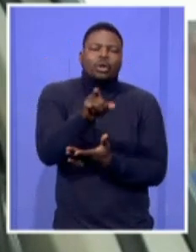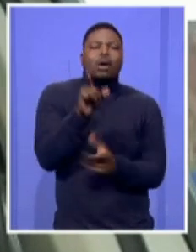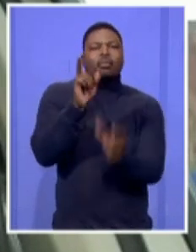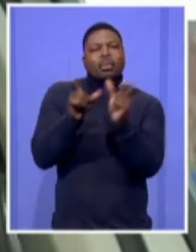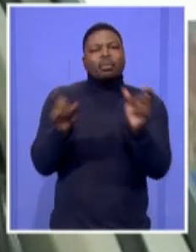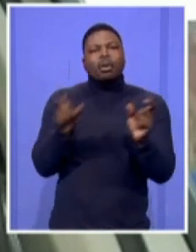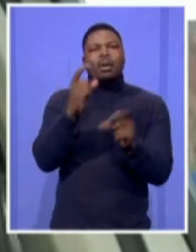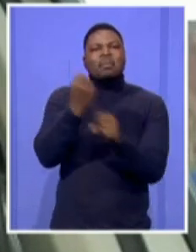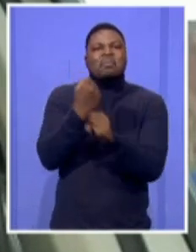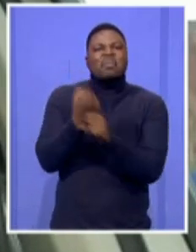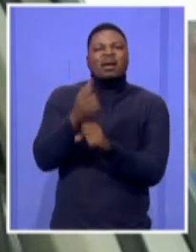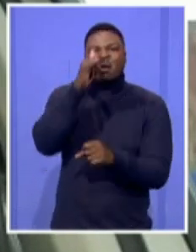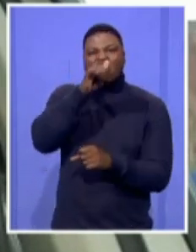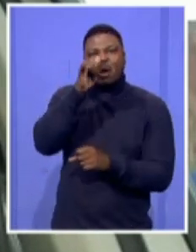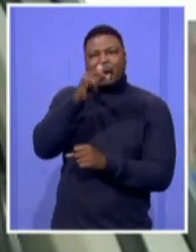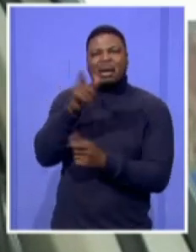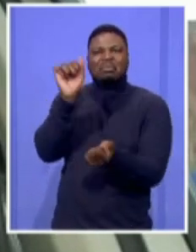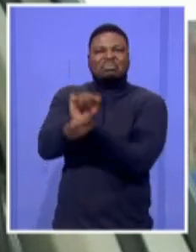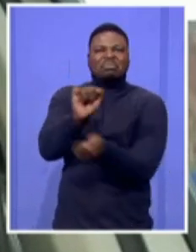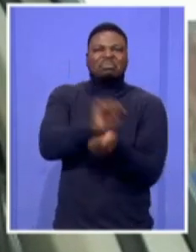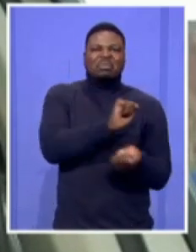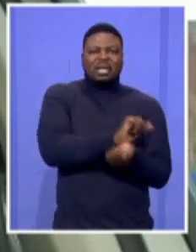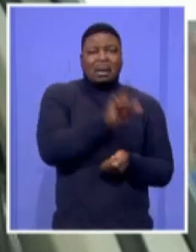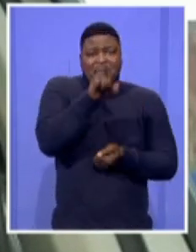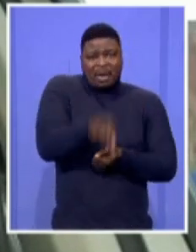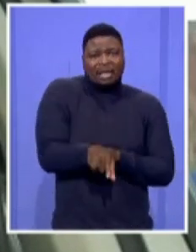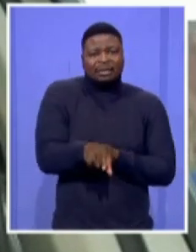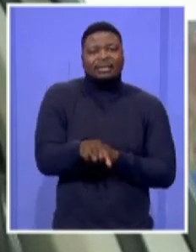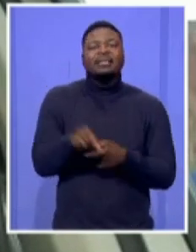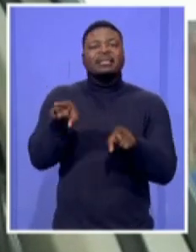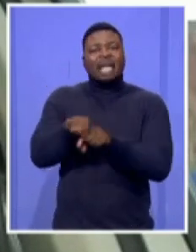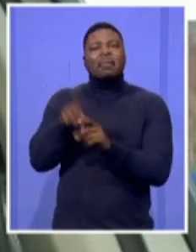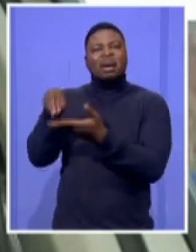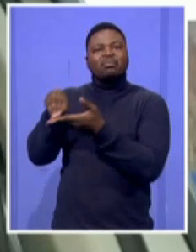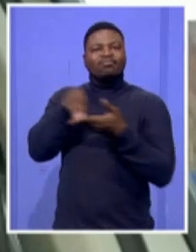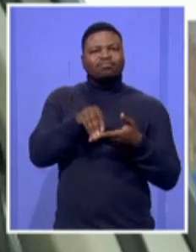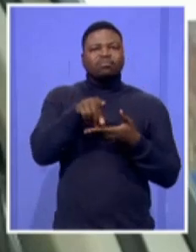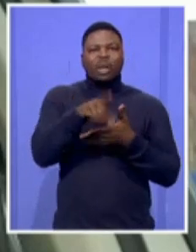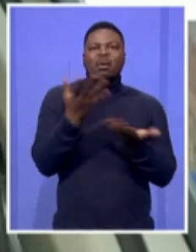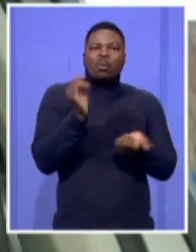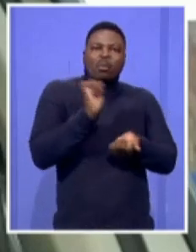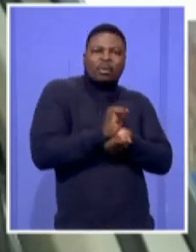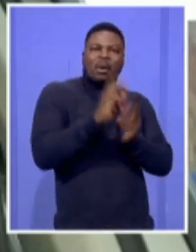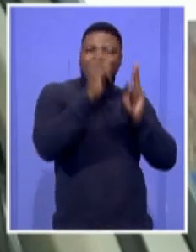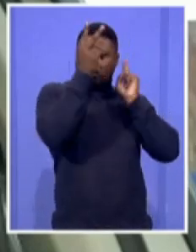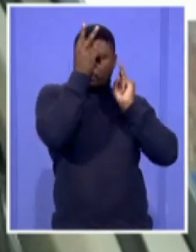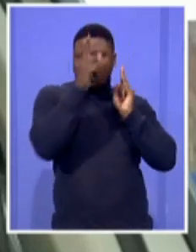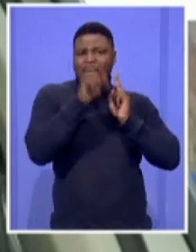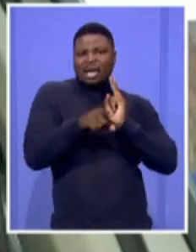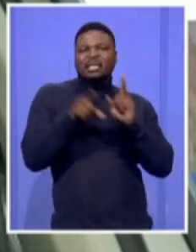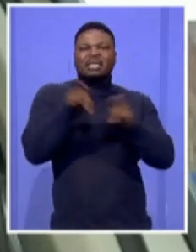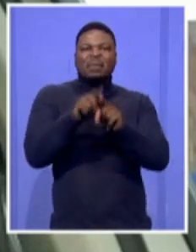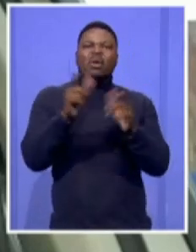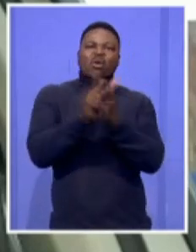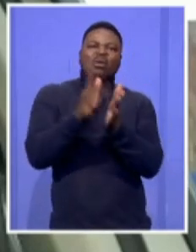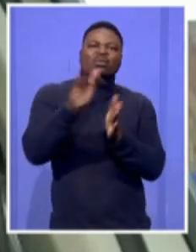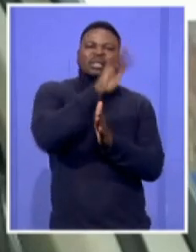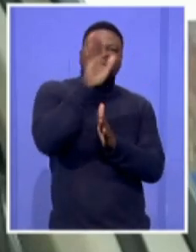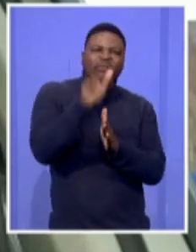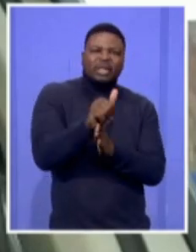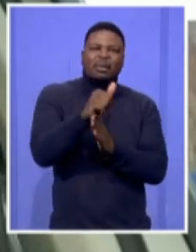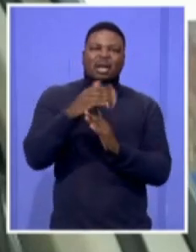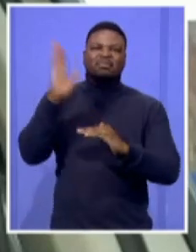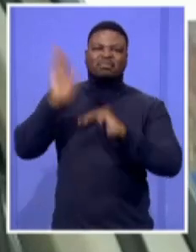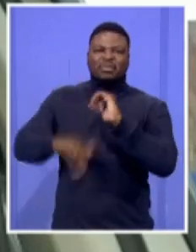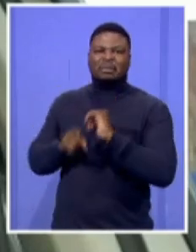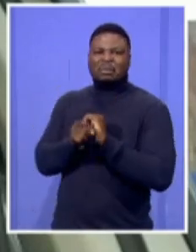perpetrators. We want these perpetrators to be arrested. We want them to be brought to book and to face the full might of the law. But we are here because it's